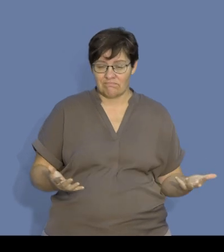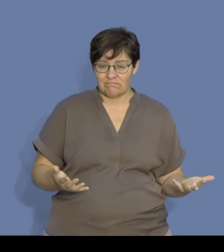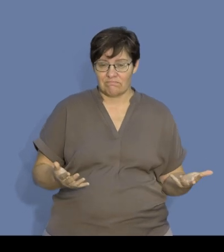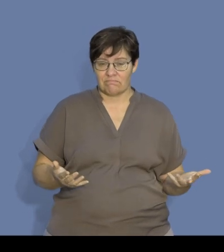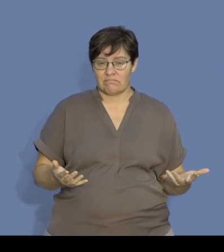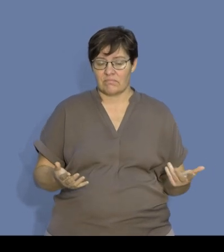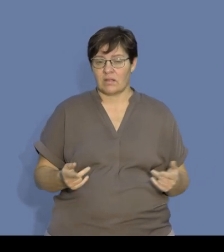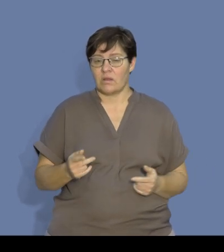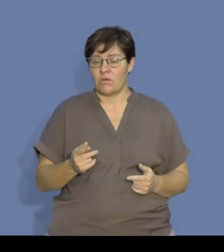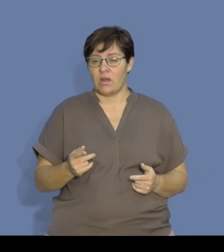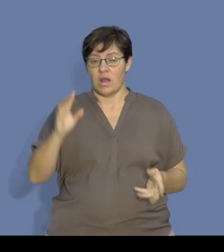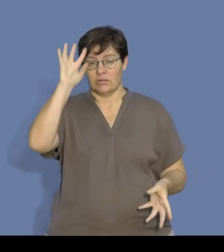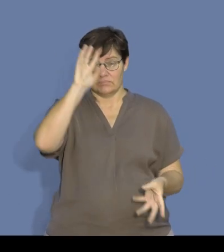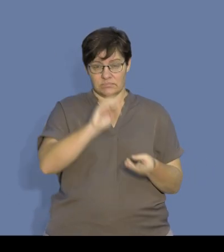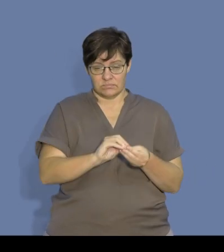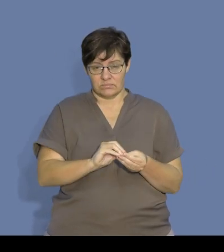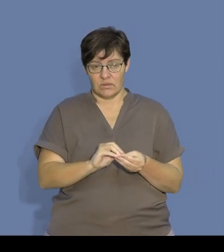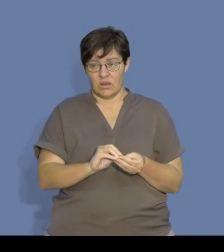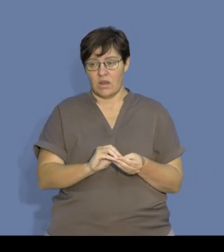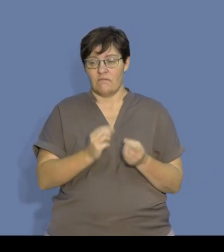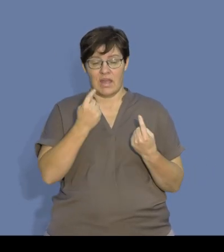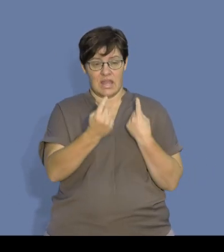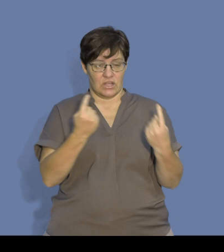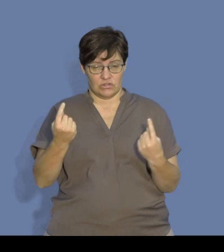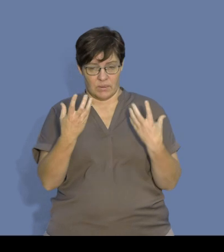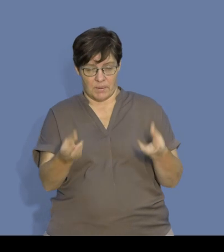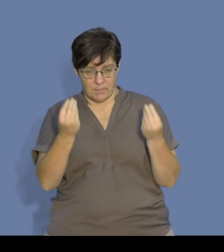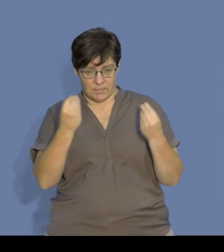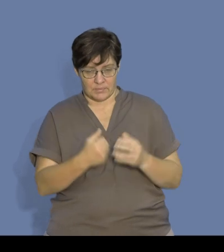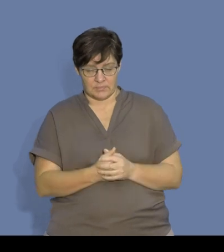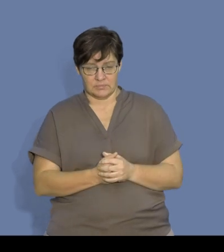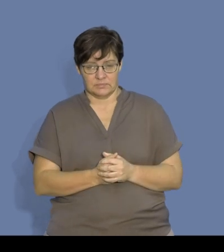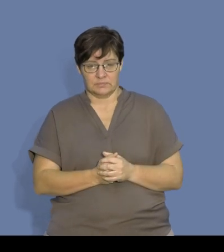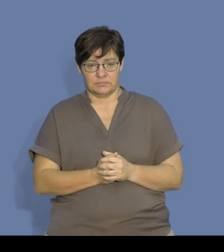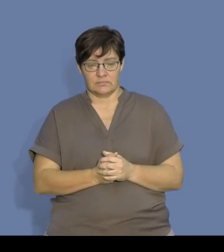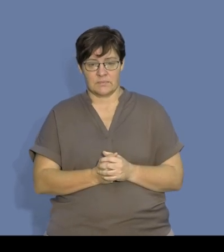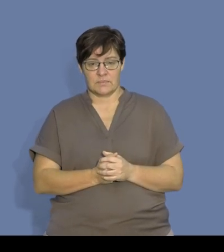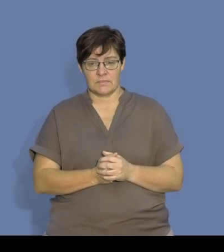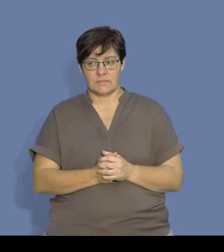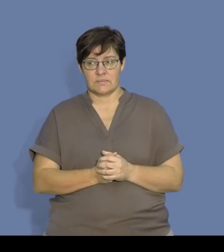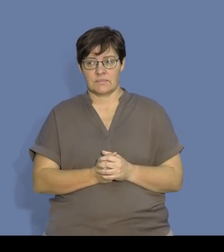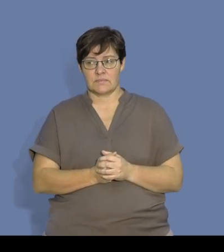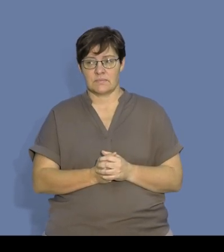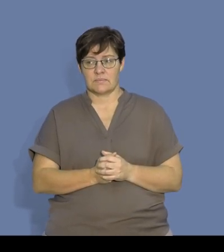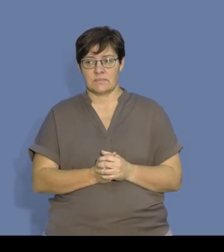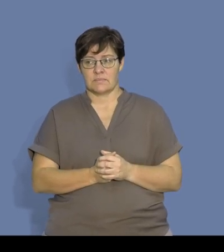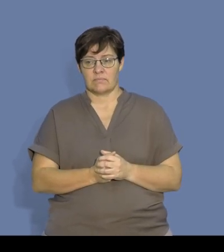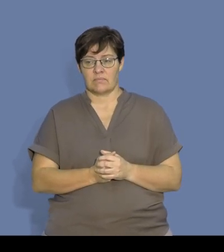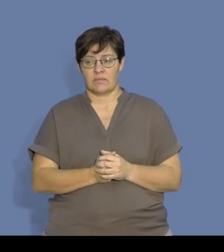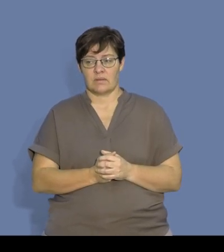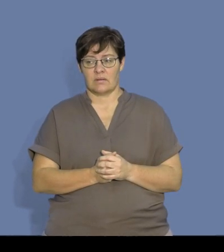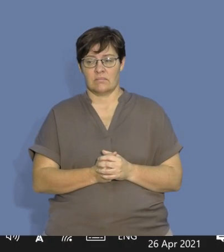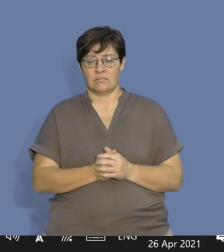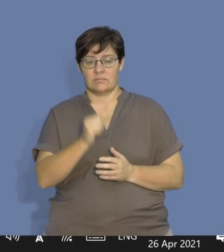246,000. Okay. Now obviously guys, we totaling to get each total, so let's do that as